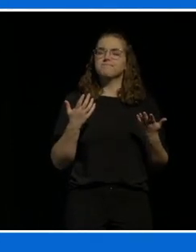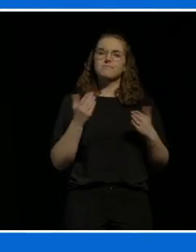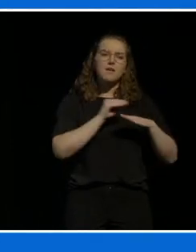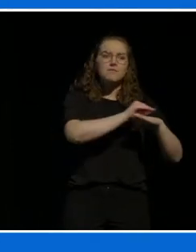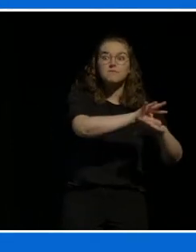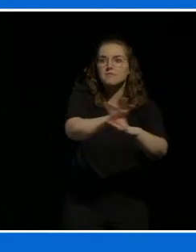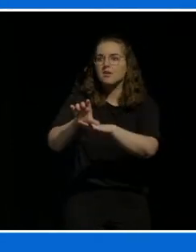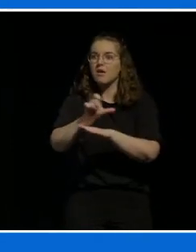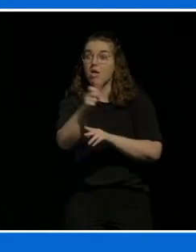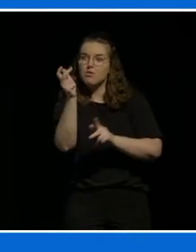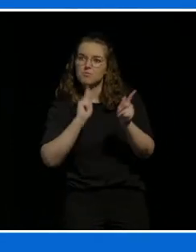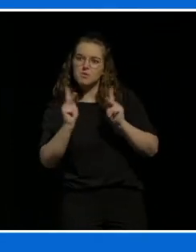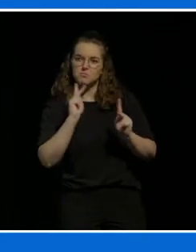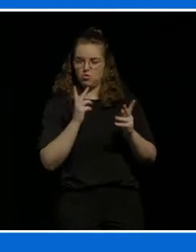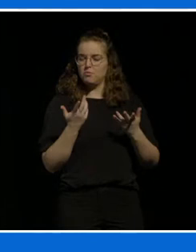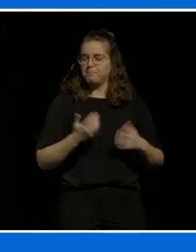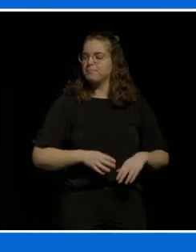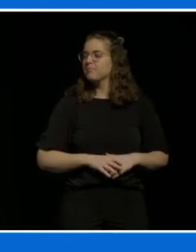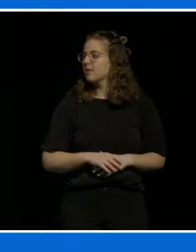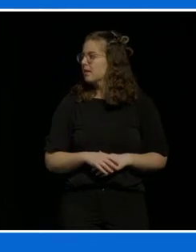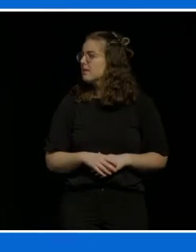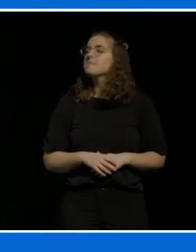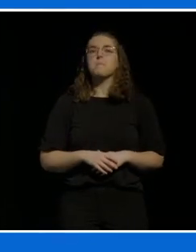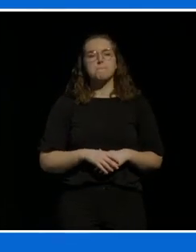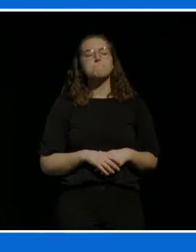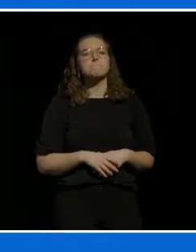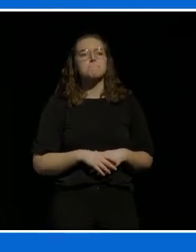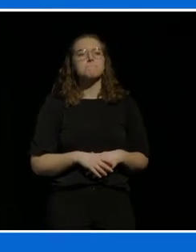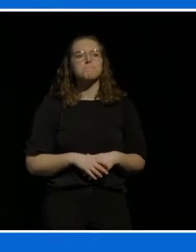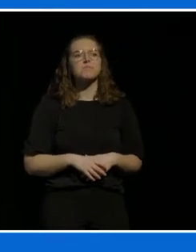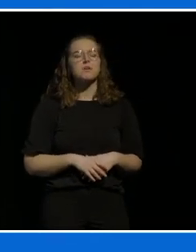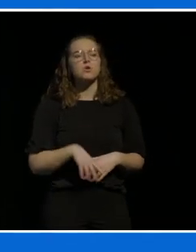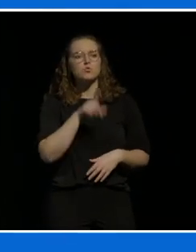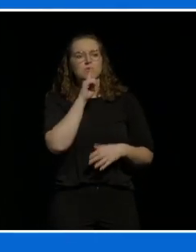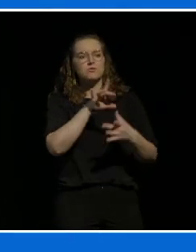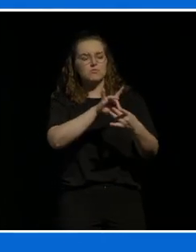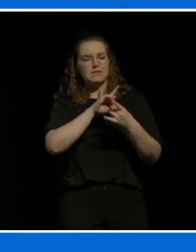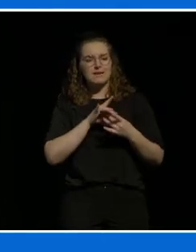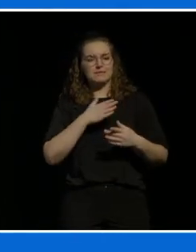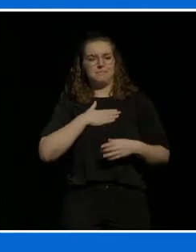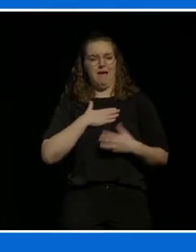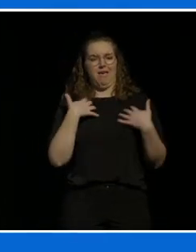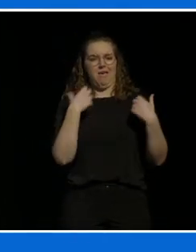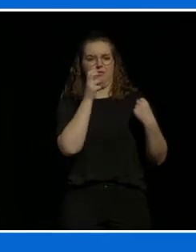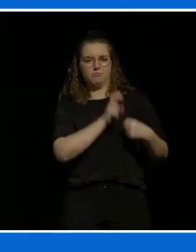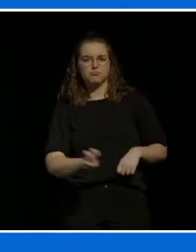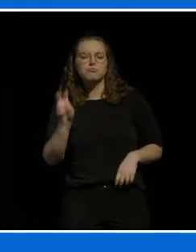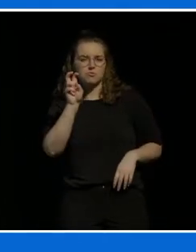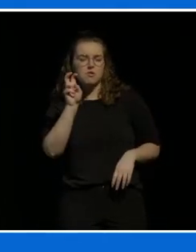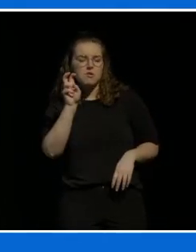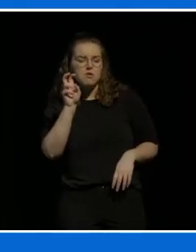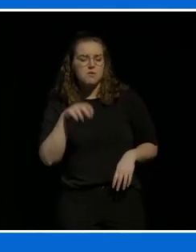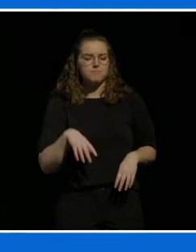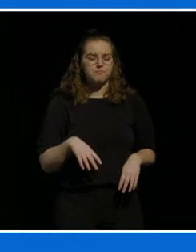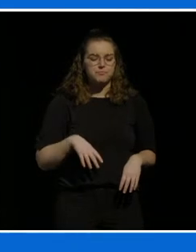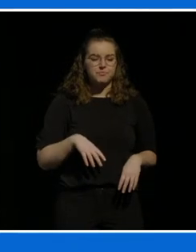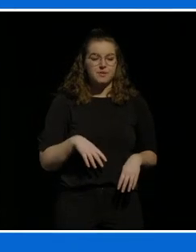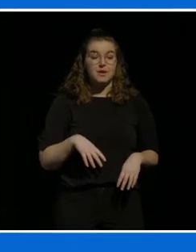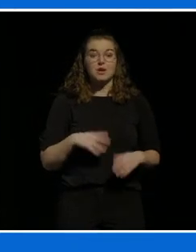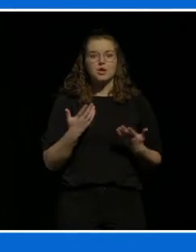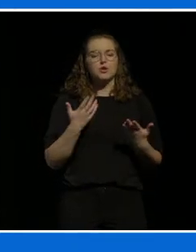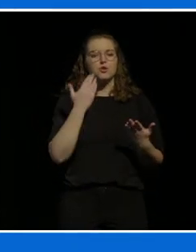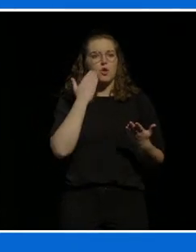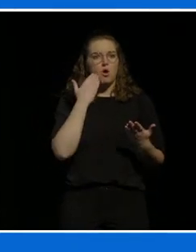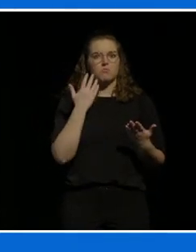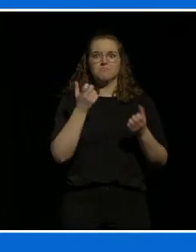people? I think this kind of relates to my whole journey in health. A lot of people talk about people getting on a weight loss journey